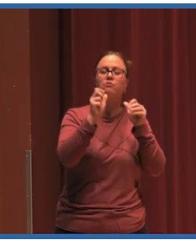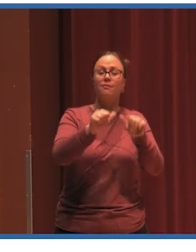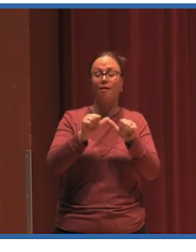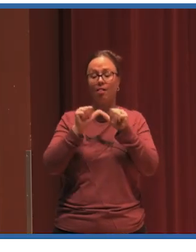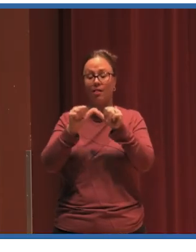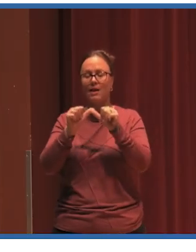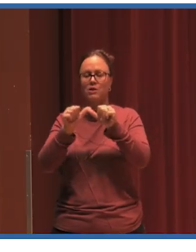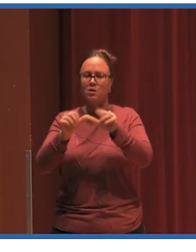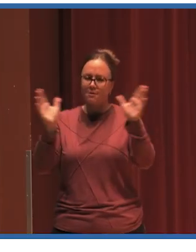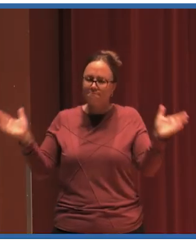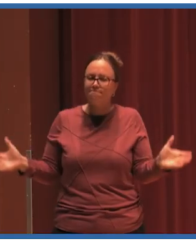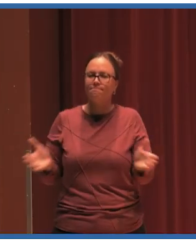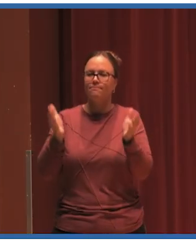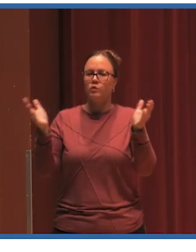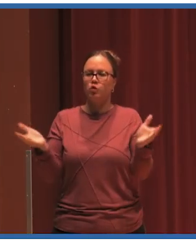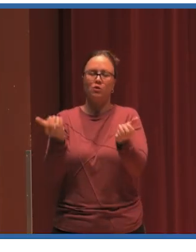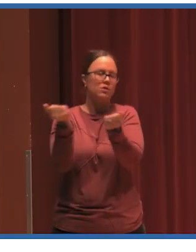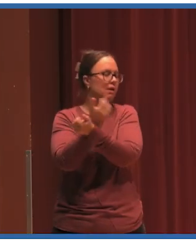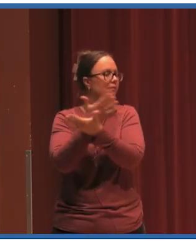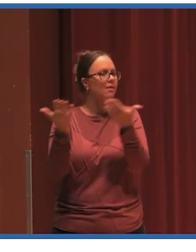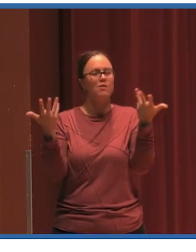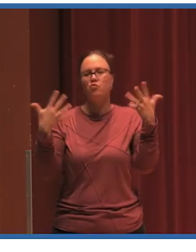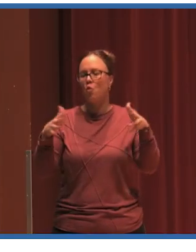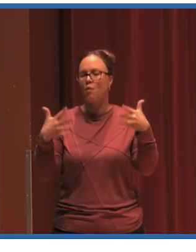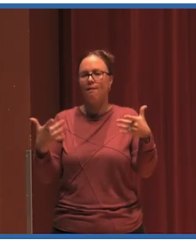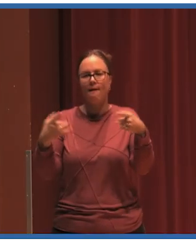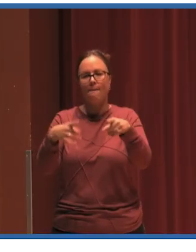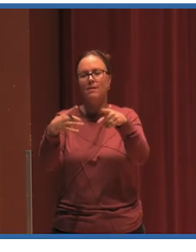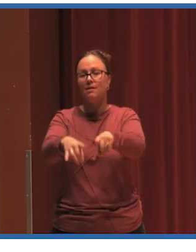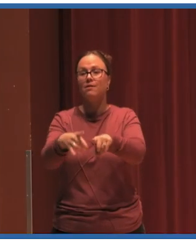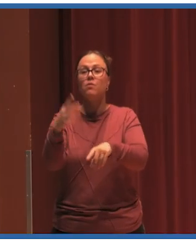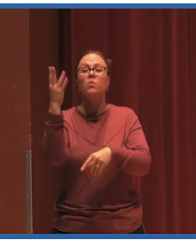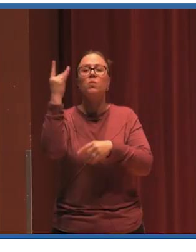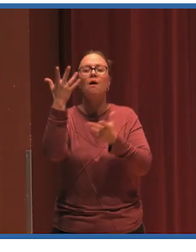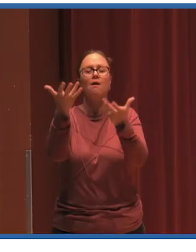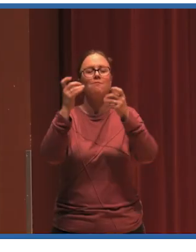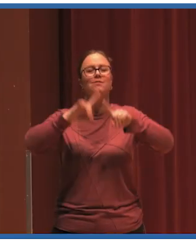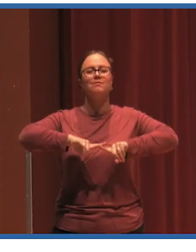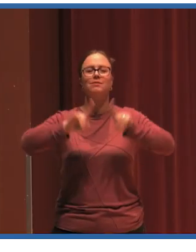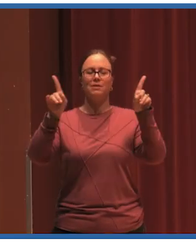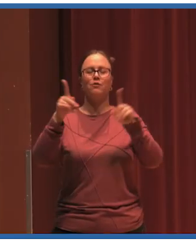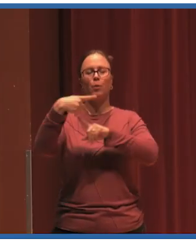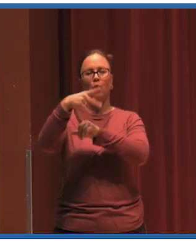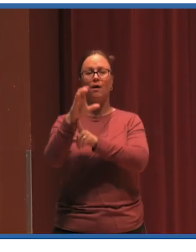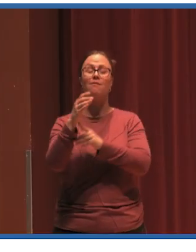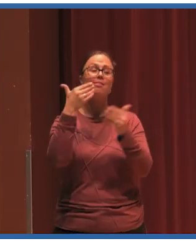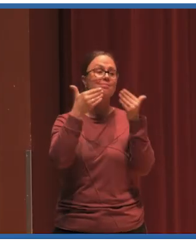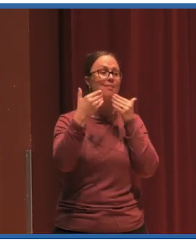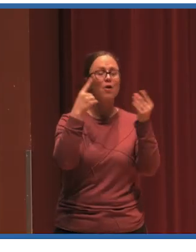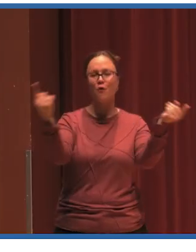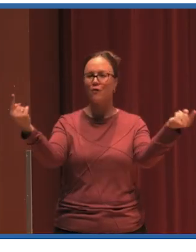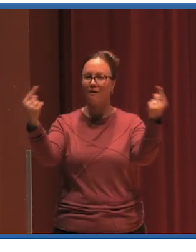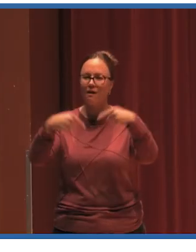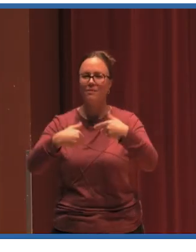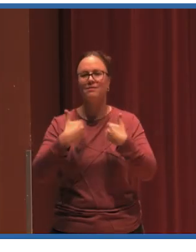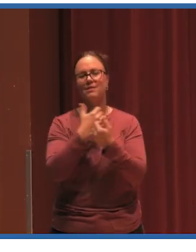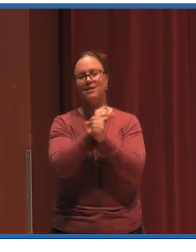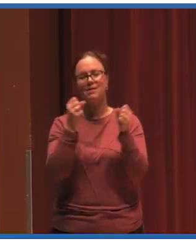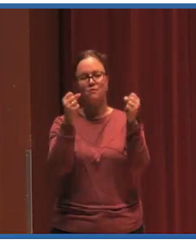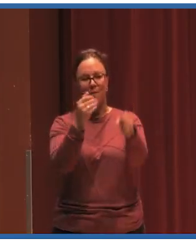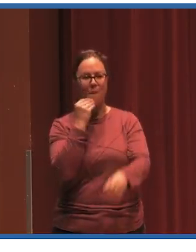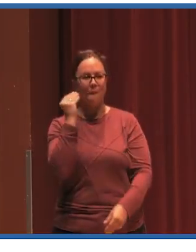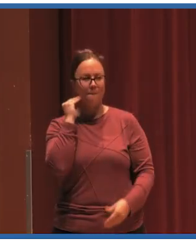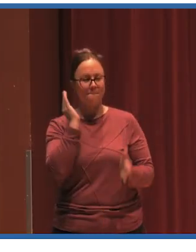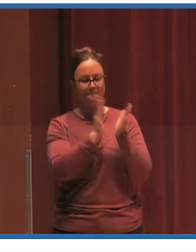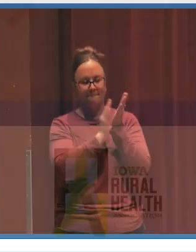to uplift everything that's already happening so that we can make a different Polk County. Thank you all for being here. Have a safe drive home.